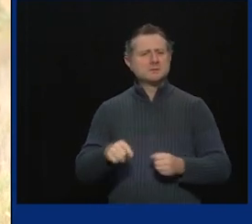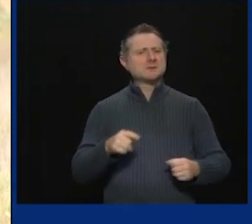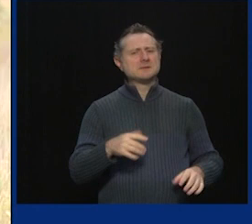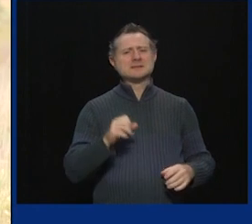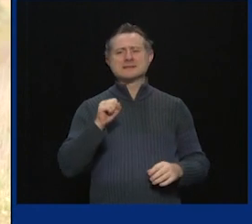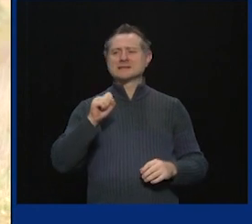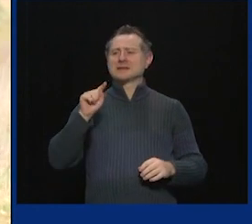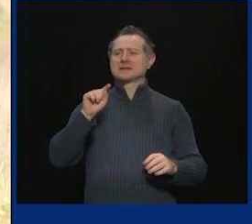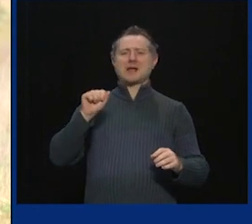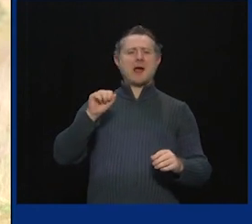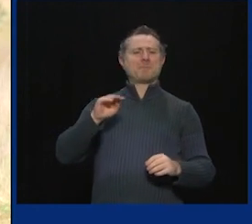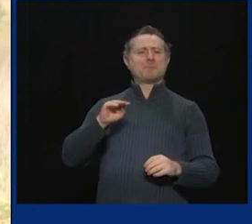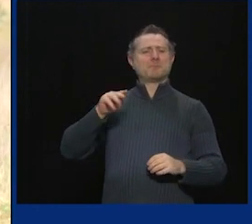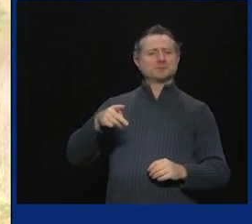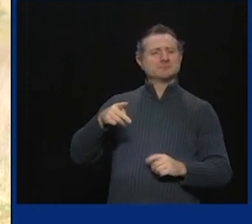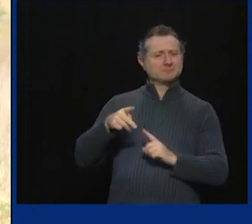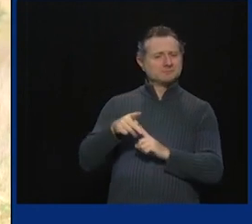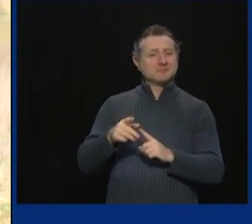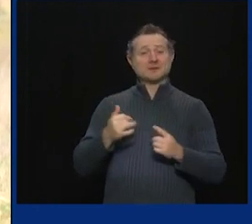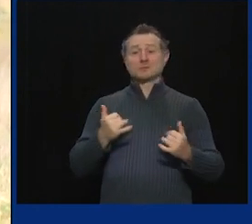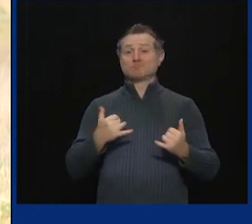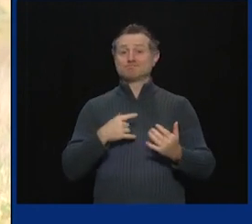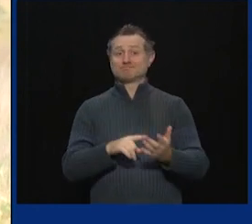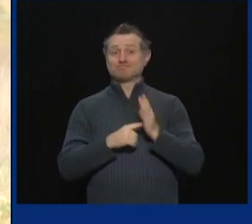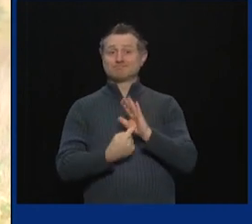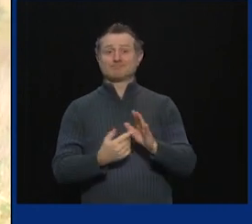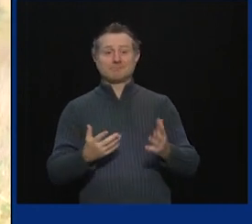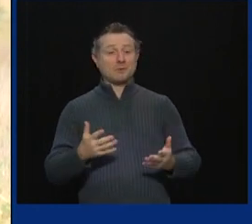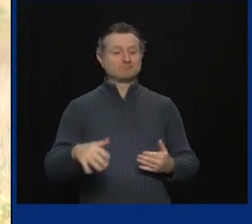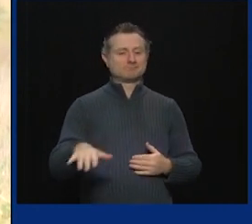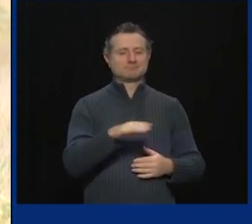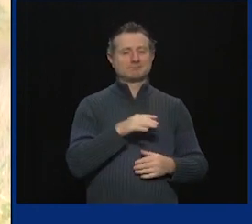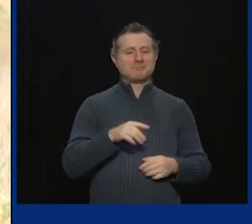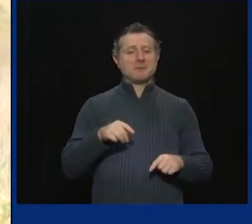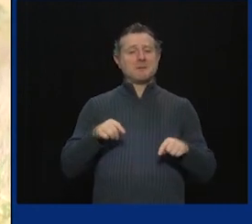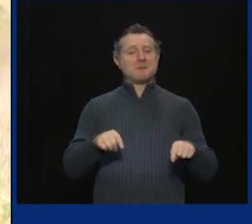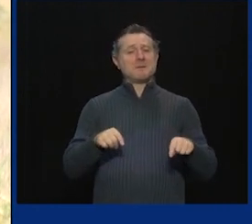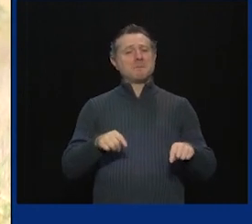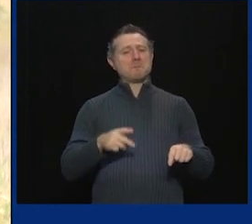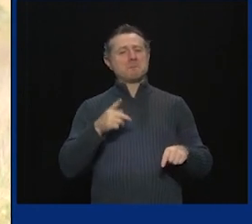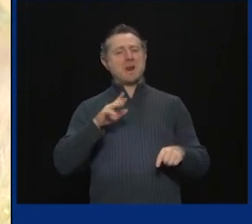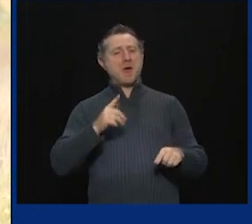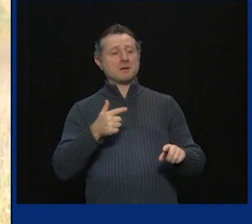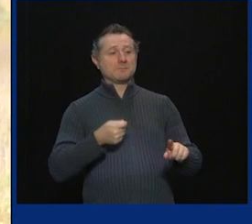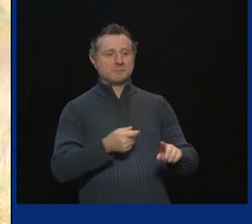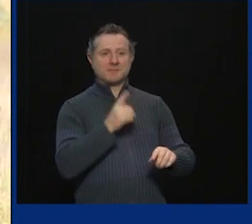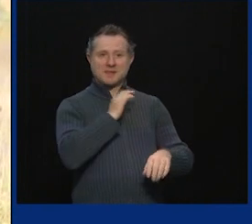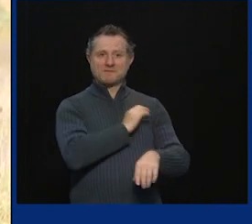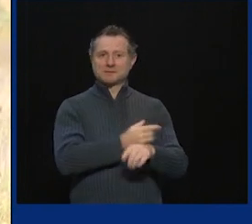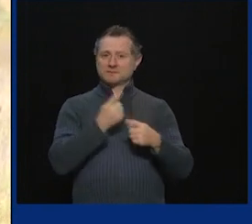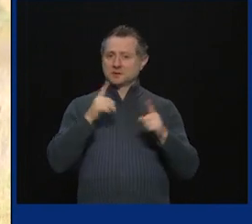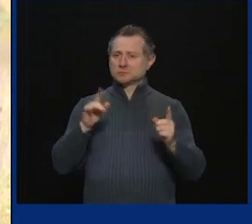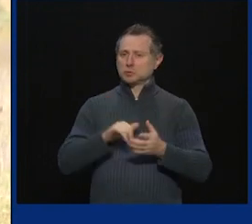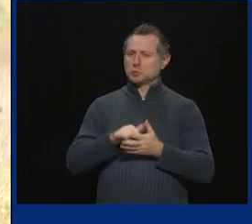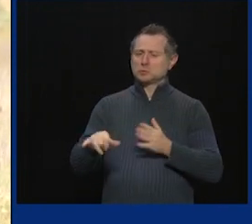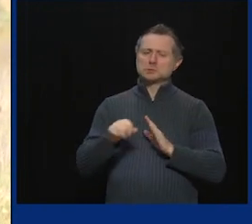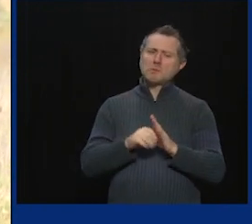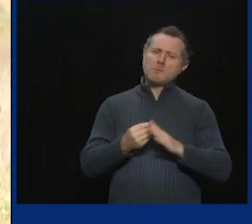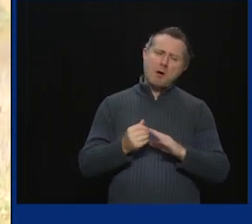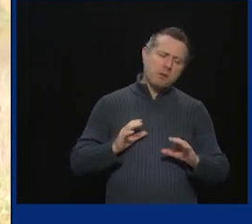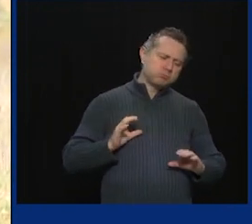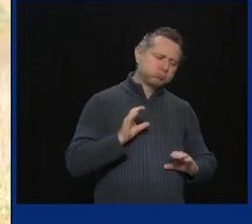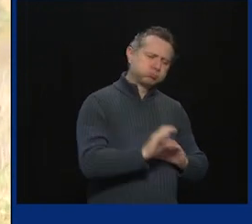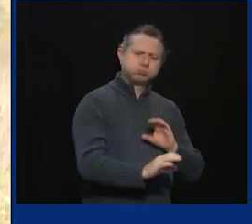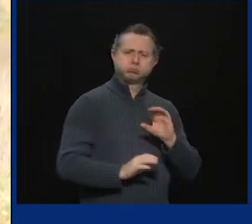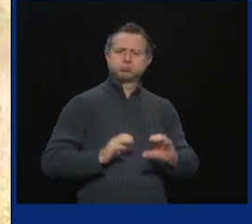Power's announcement. New York State has invested tens of millions of dollars at STAMP through the years, and the capital investment being made here by Plug is a 3 to